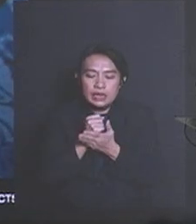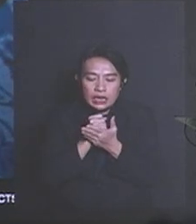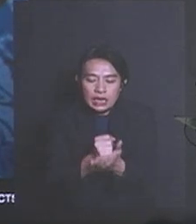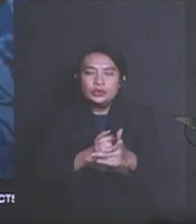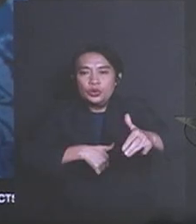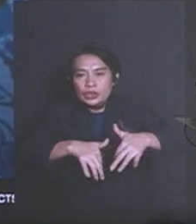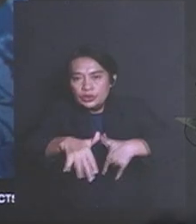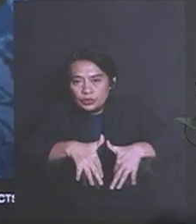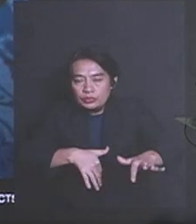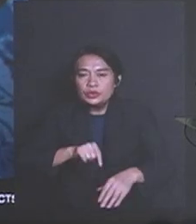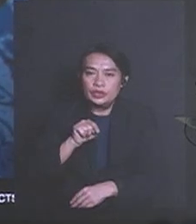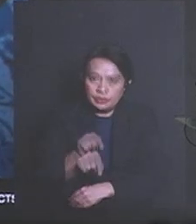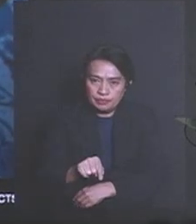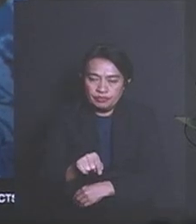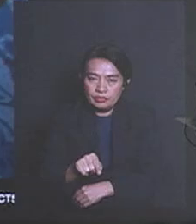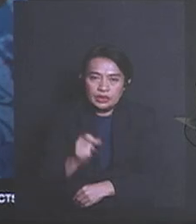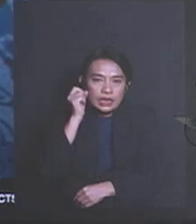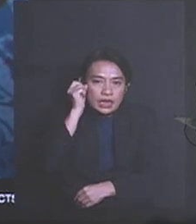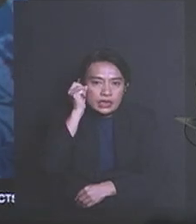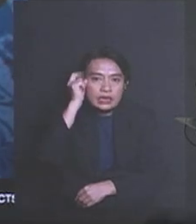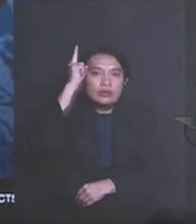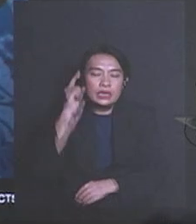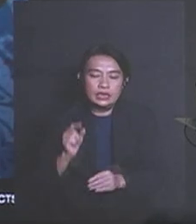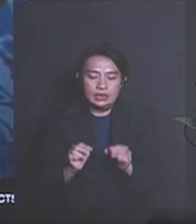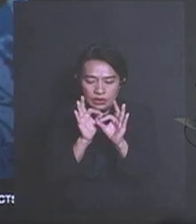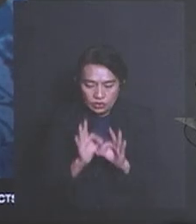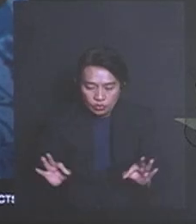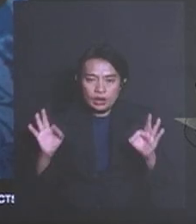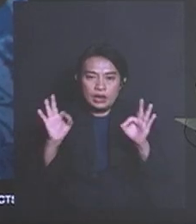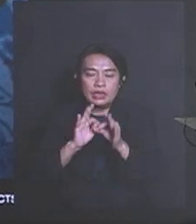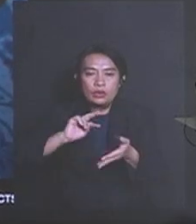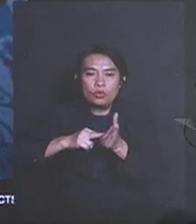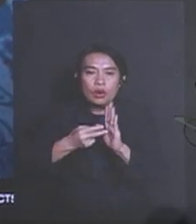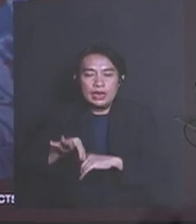meaningful meaning of architecture. Thank you.